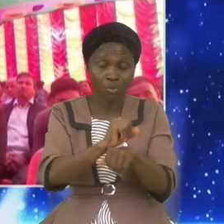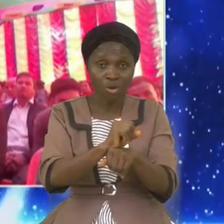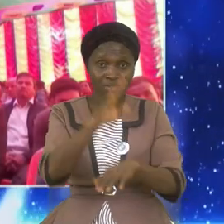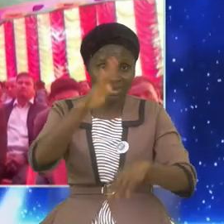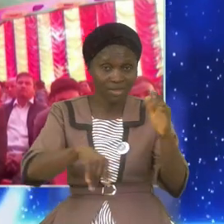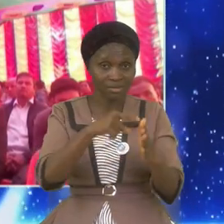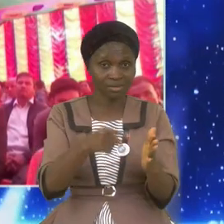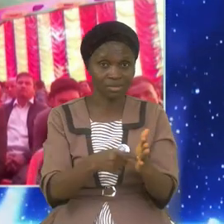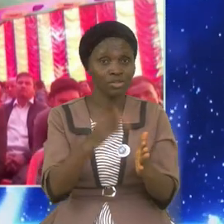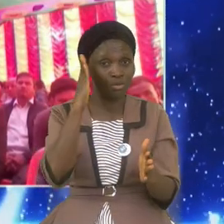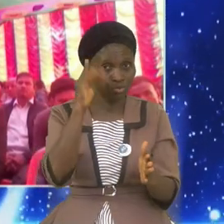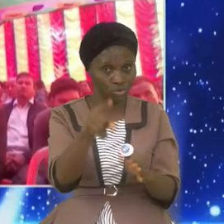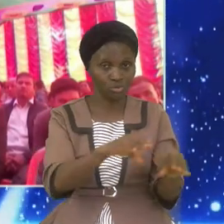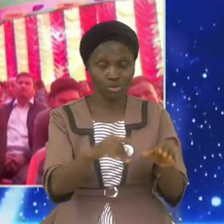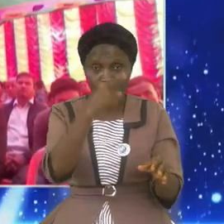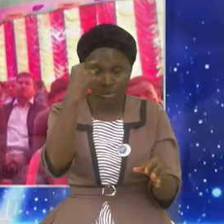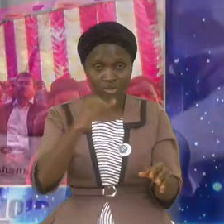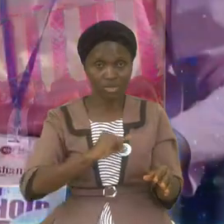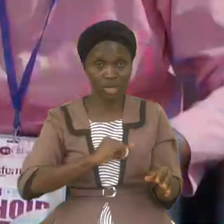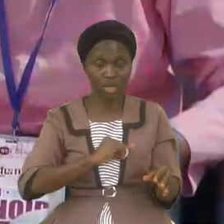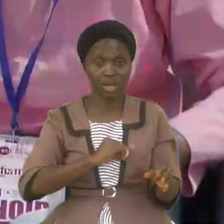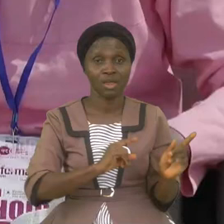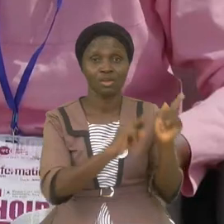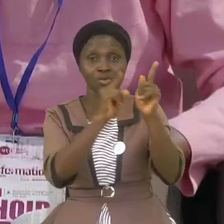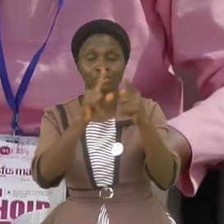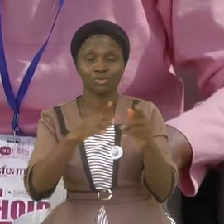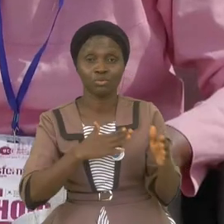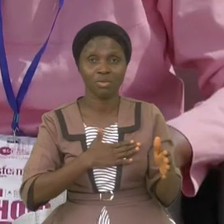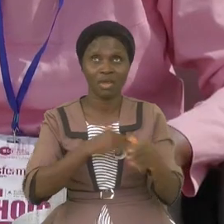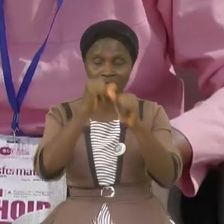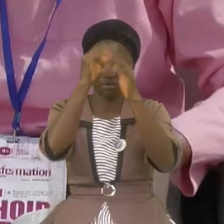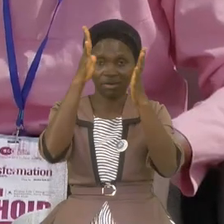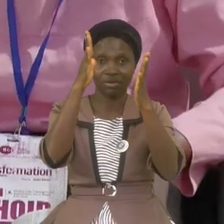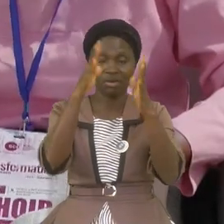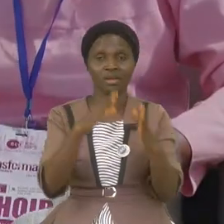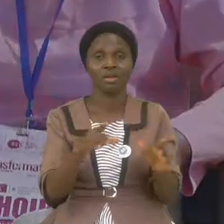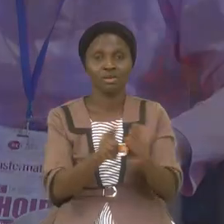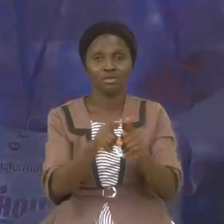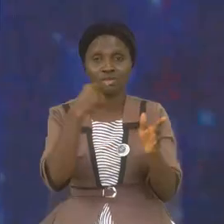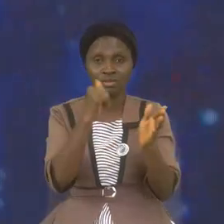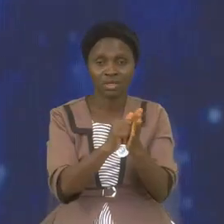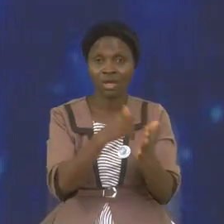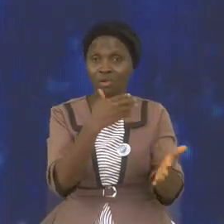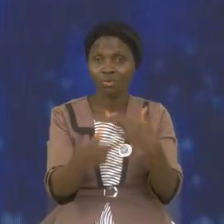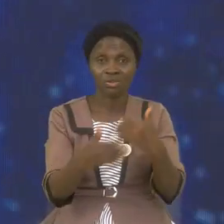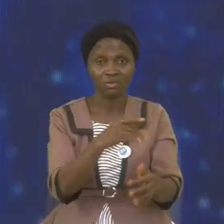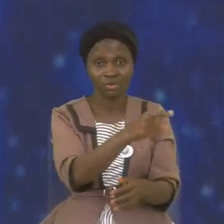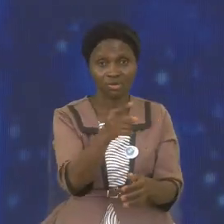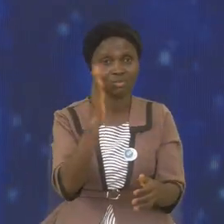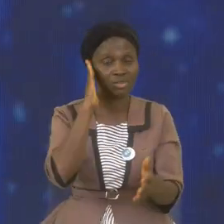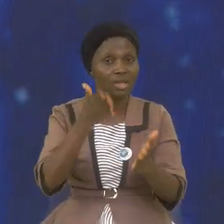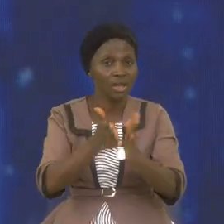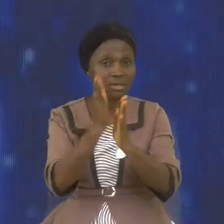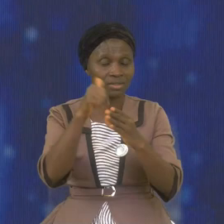my Father. And then in verse 13, he tells us, and whatsoever ye shall ask in